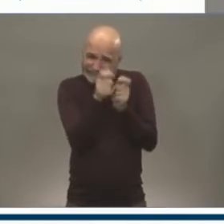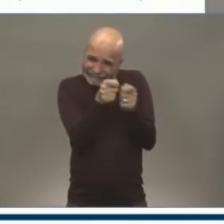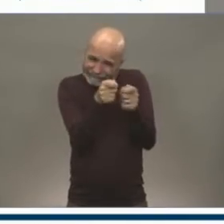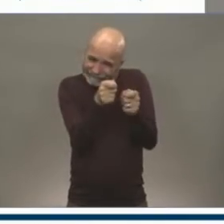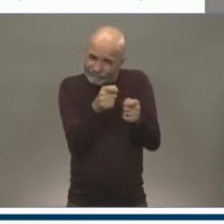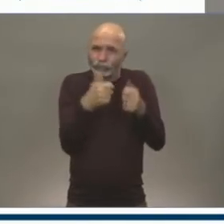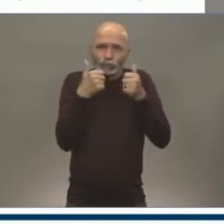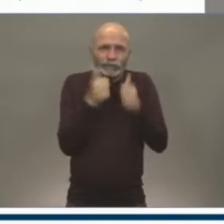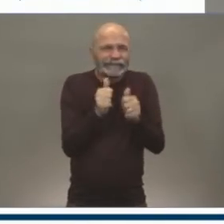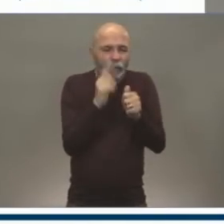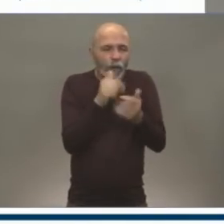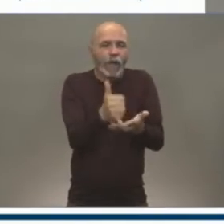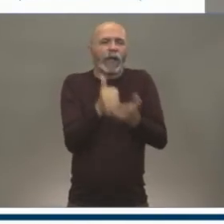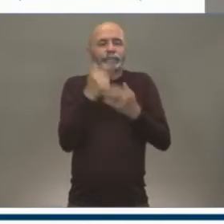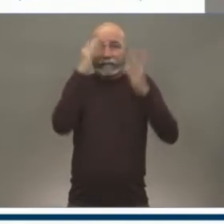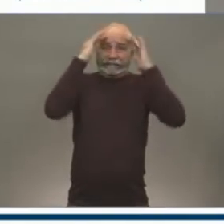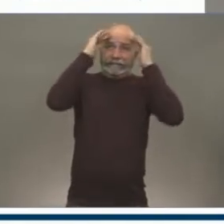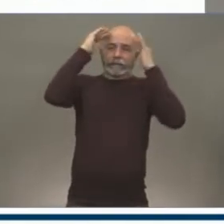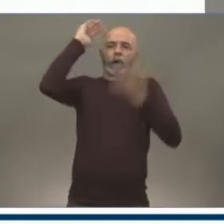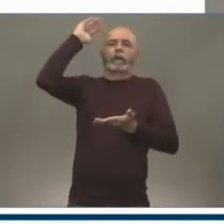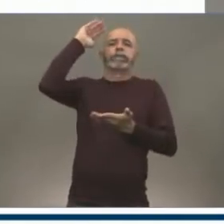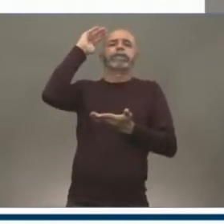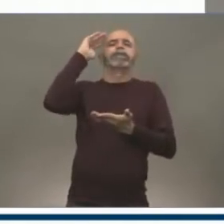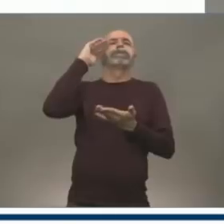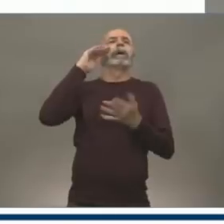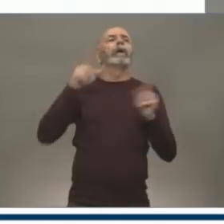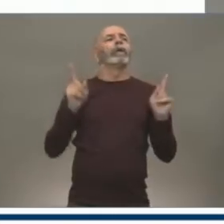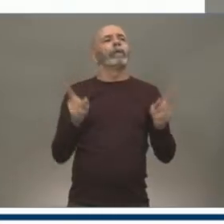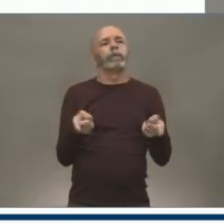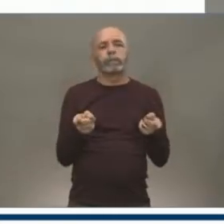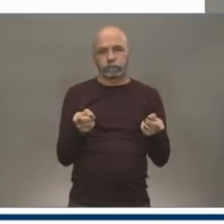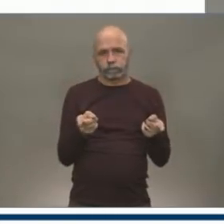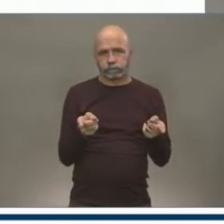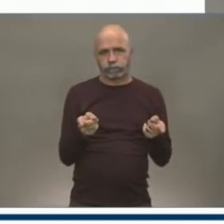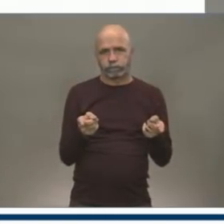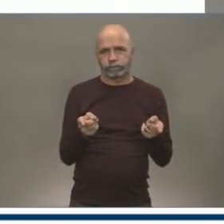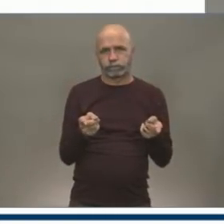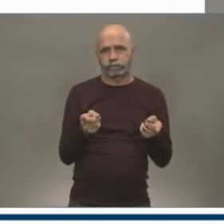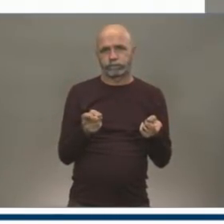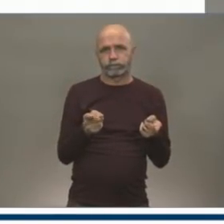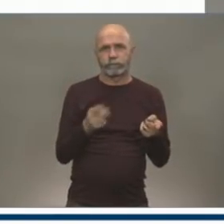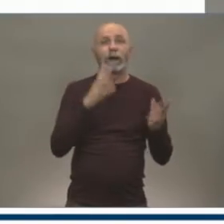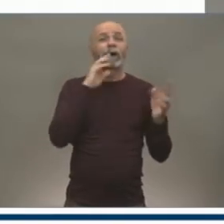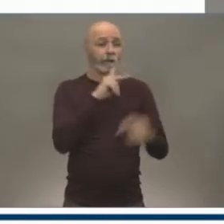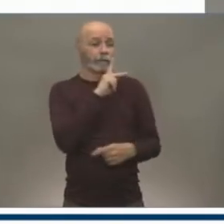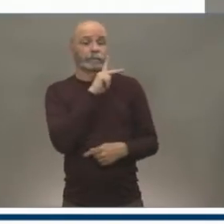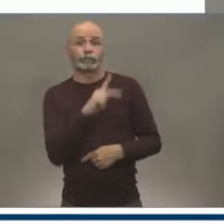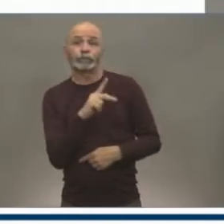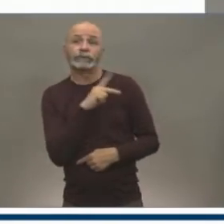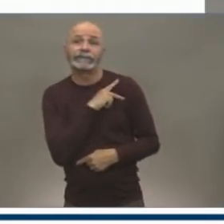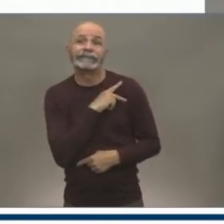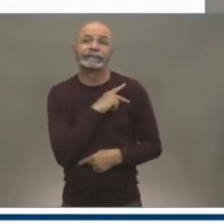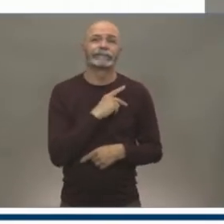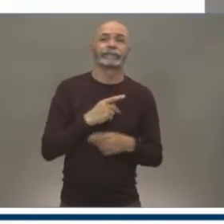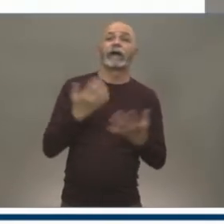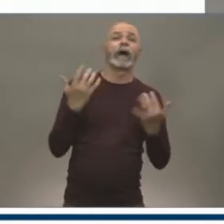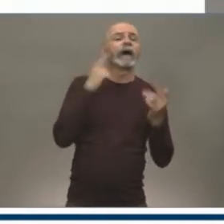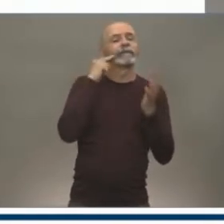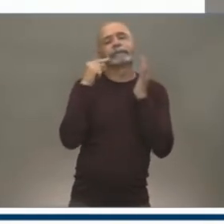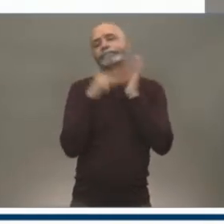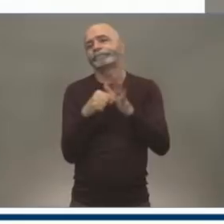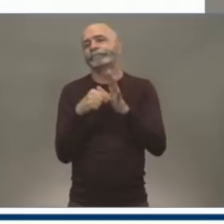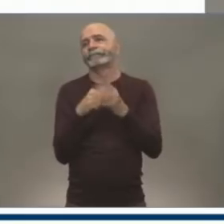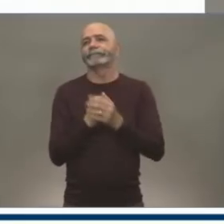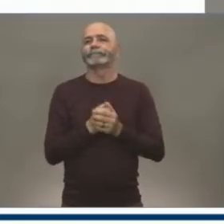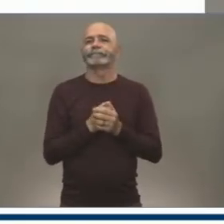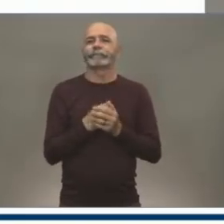and anxiety. So a personal COVID response plan may include things like, what would I do if I need